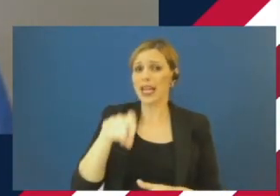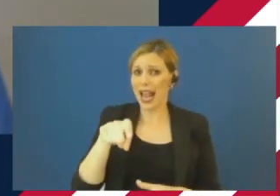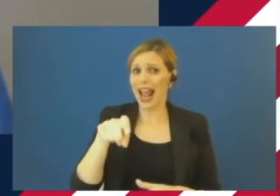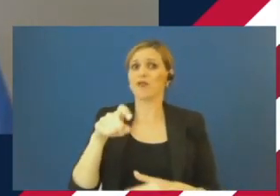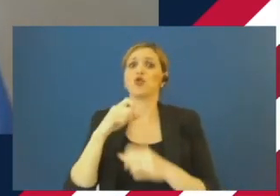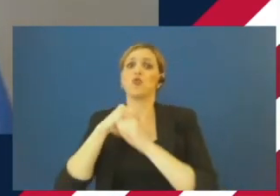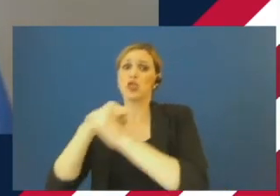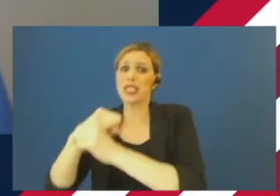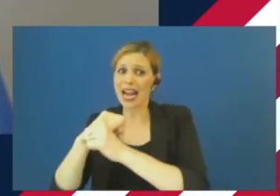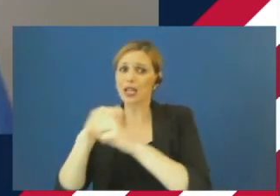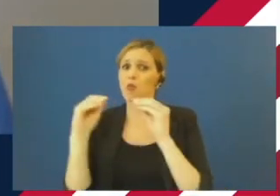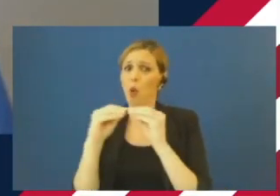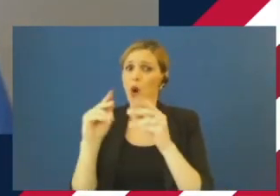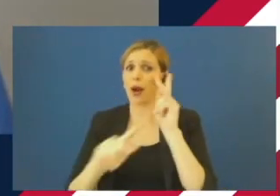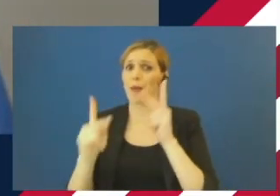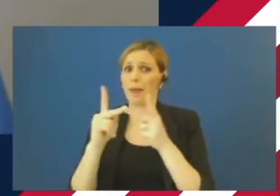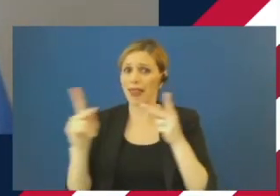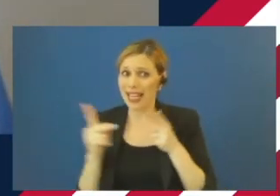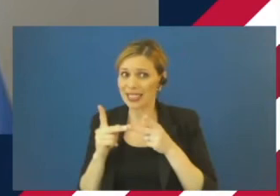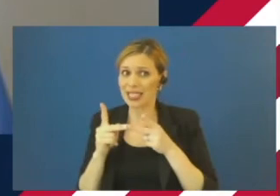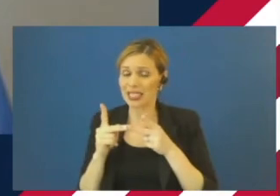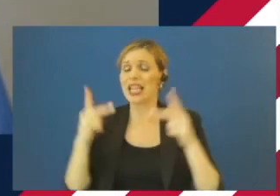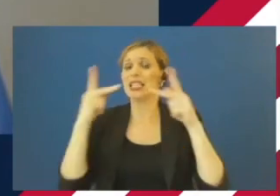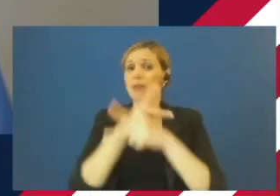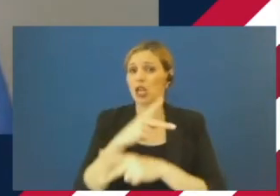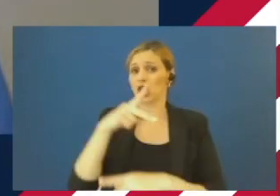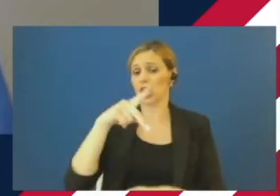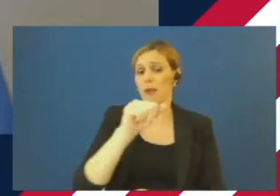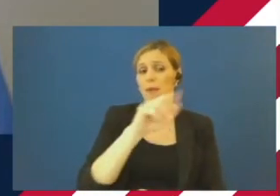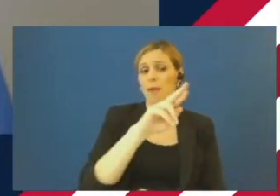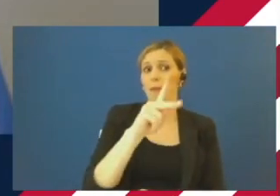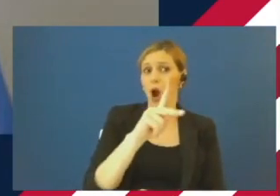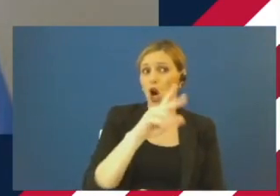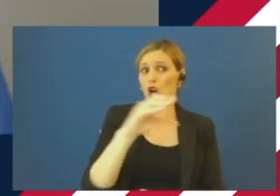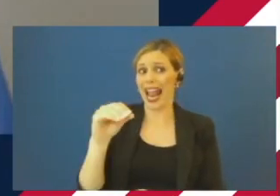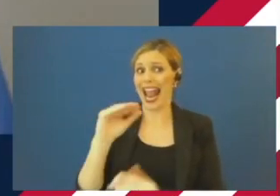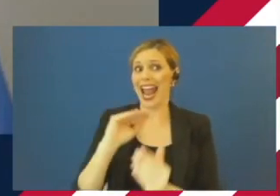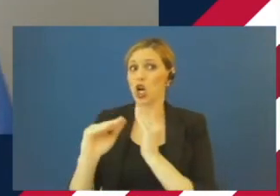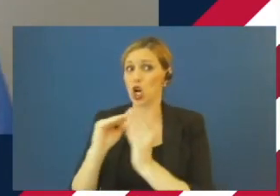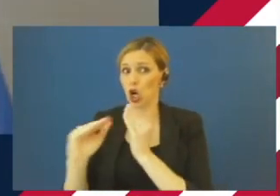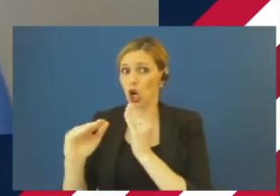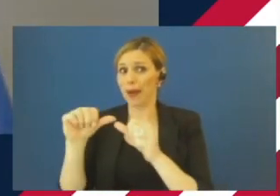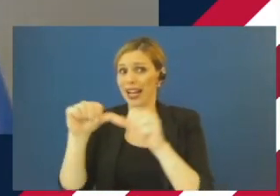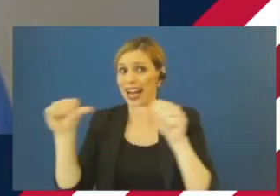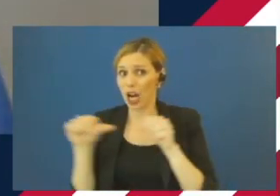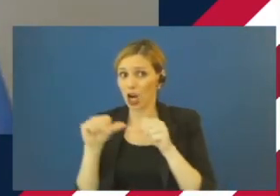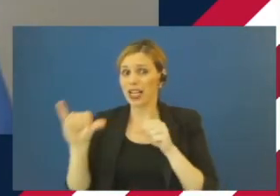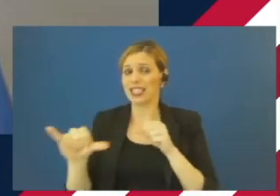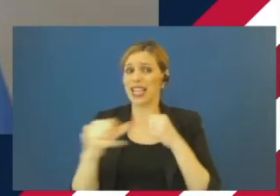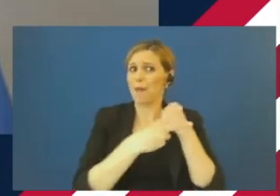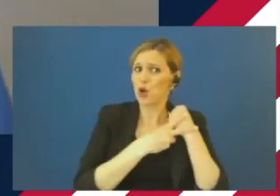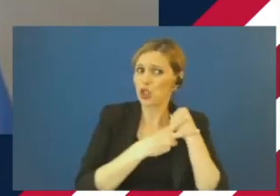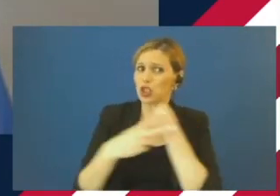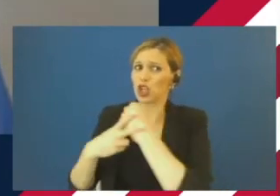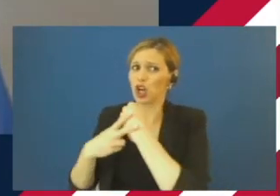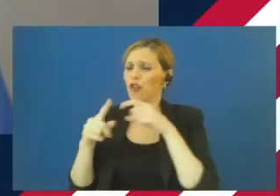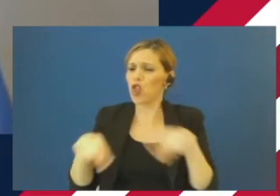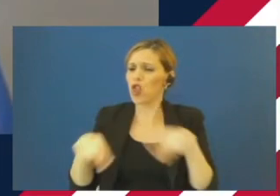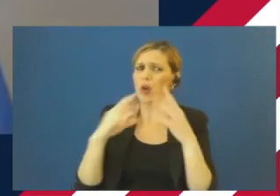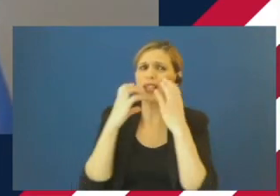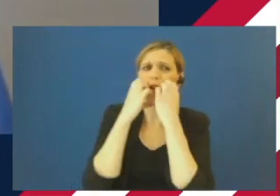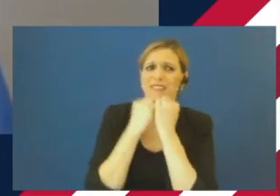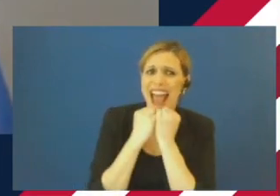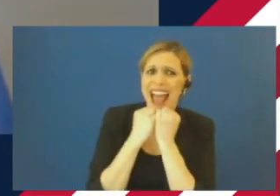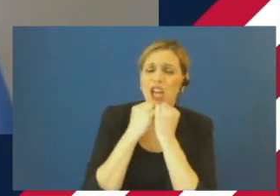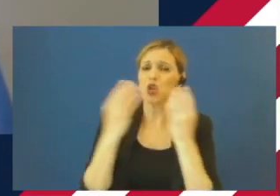places, especially in park-poor urban areas, that preserve and tell stories of the historical contributions